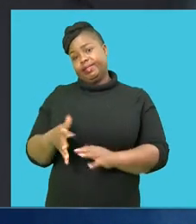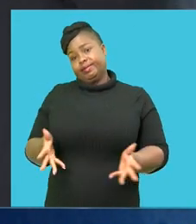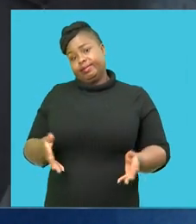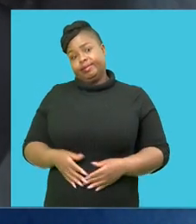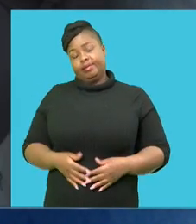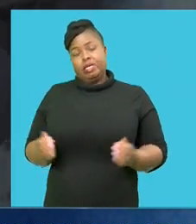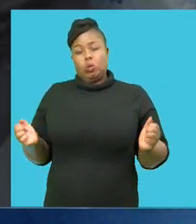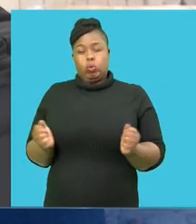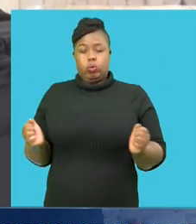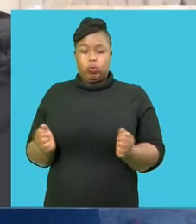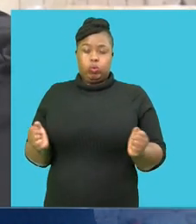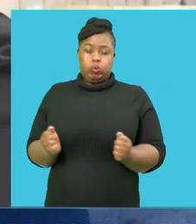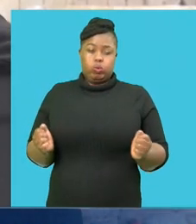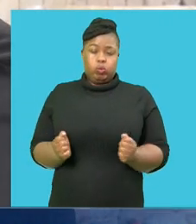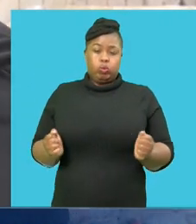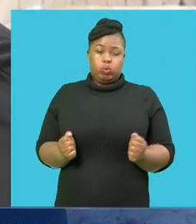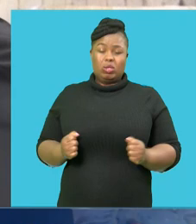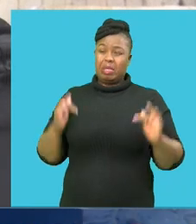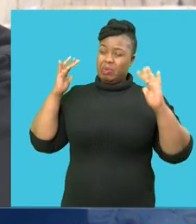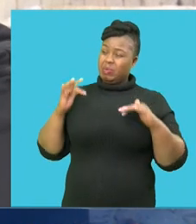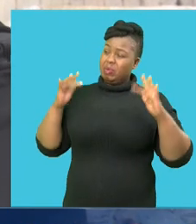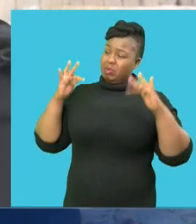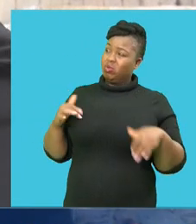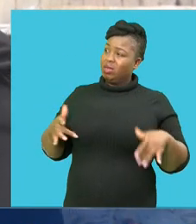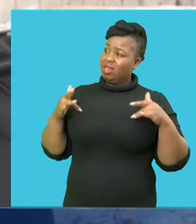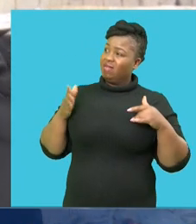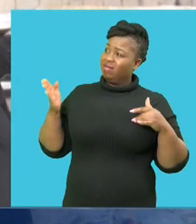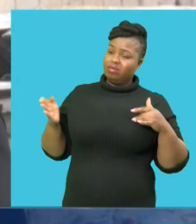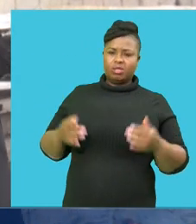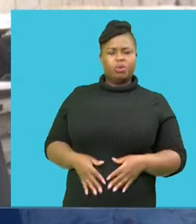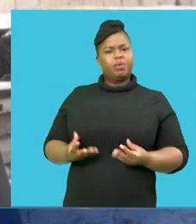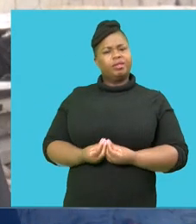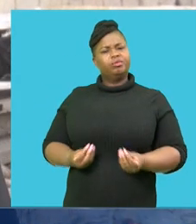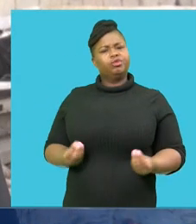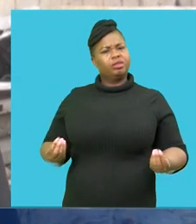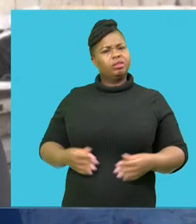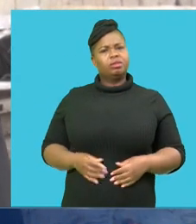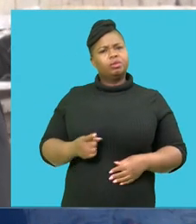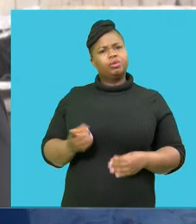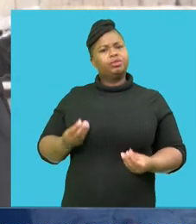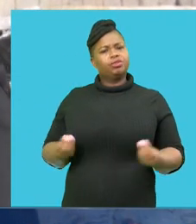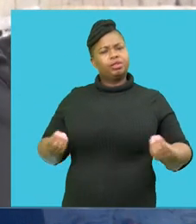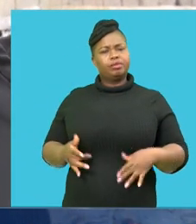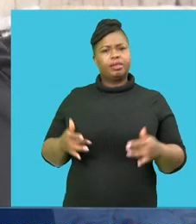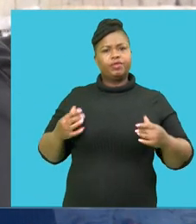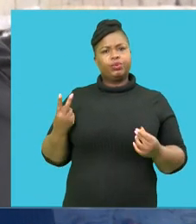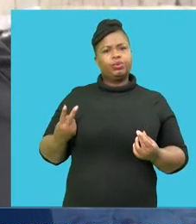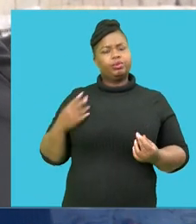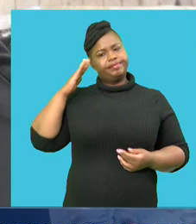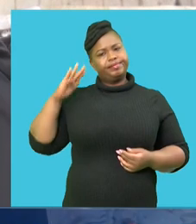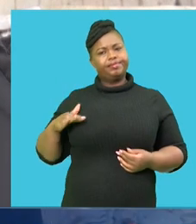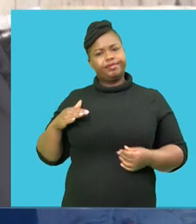Sijongene nokubanda kwengqele siyagodola nemvula yasinetha sihlala kule midiyadiya nabantwana. Abantwana babini hlala nabantwana babini silala